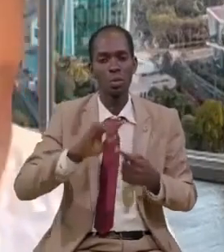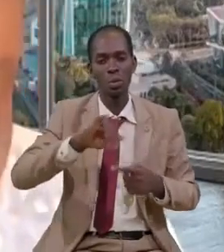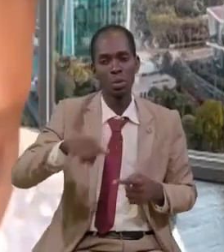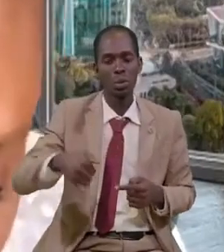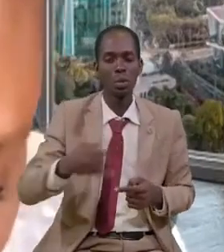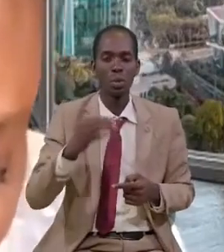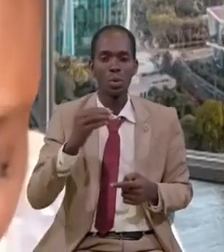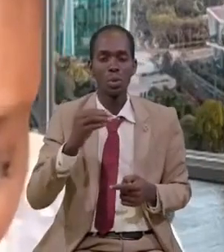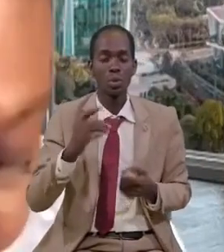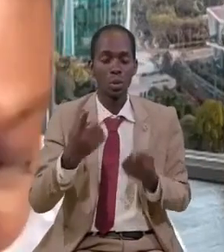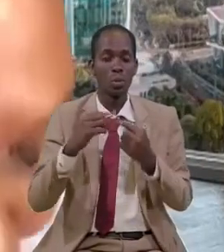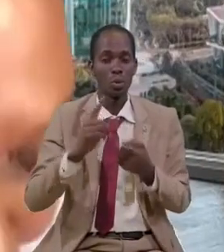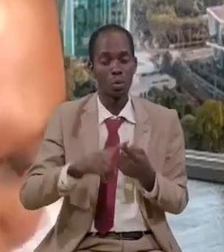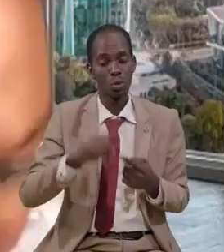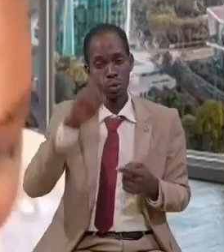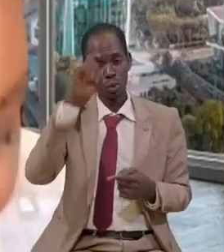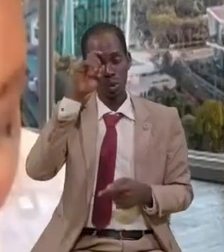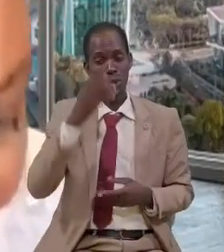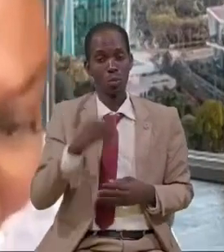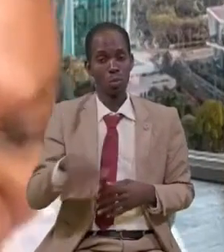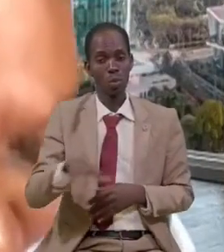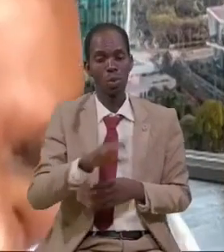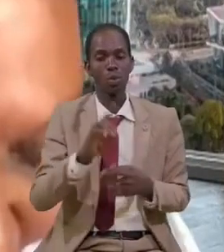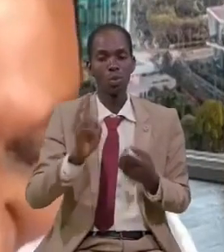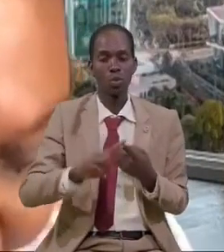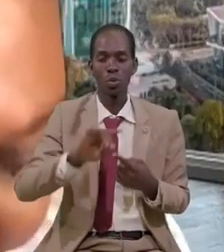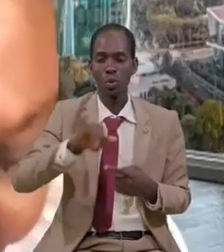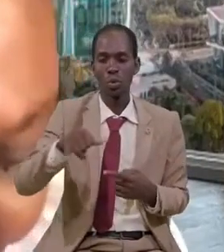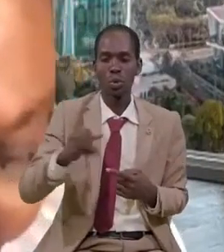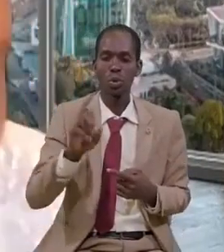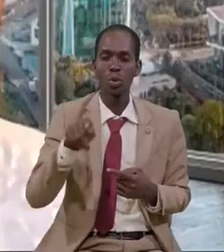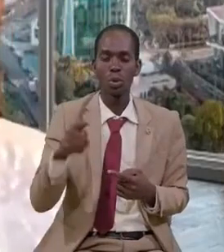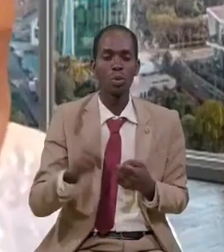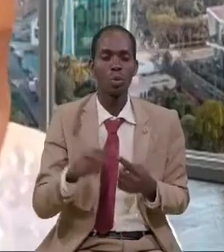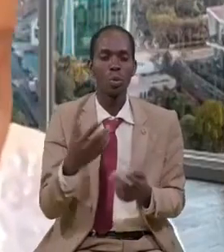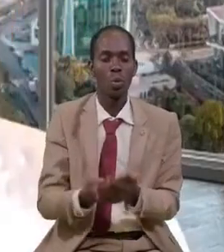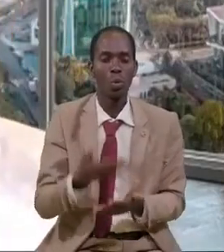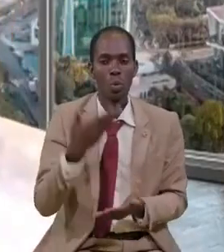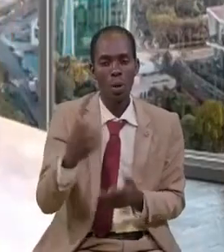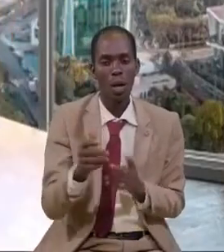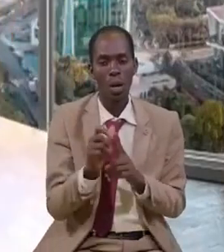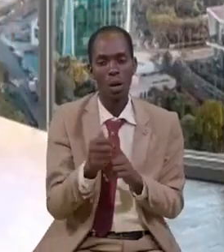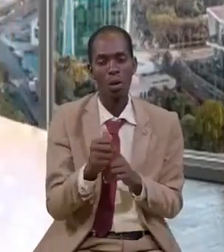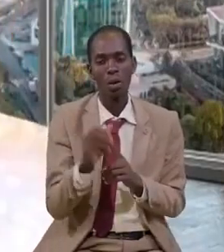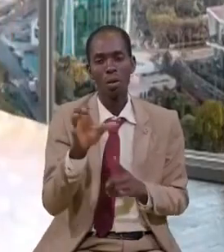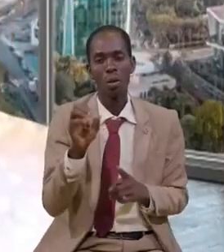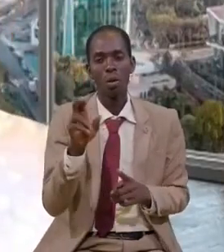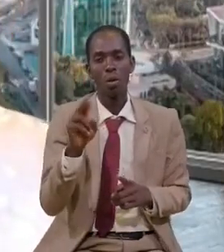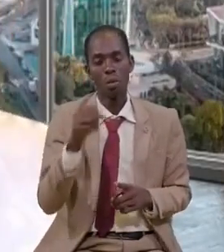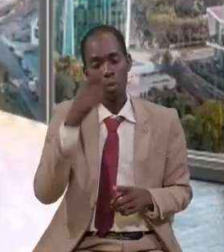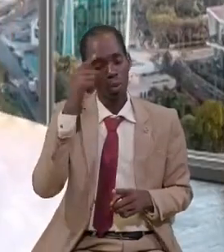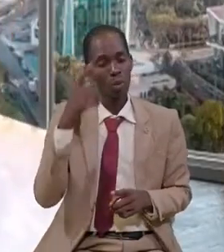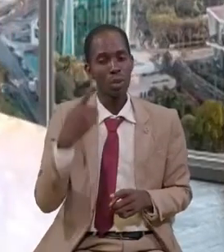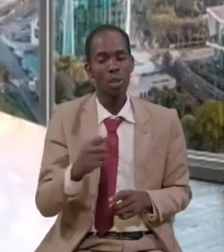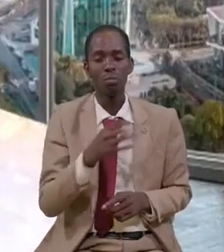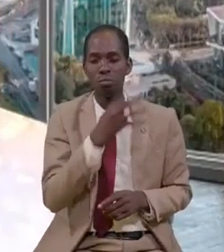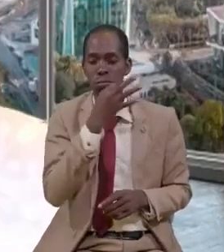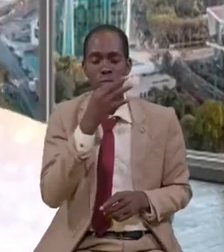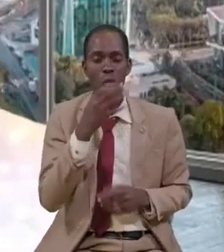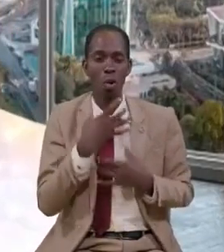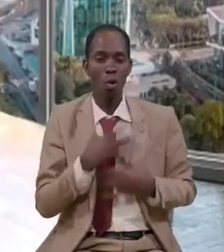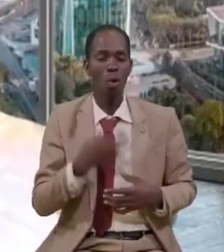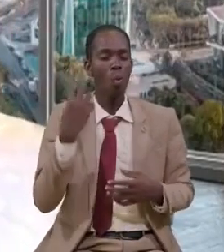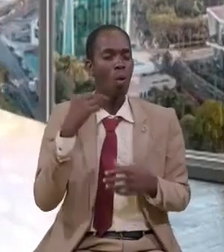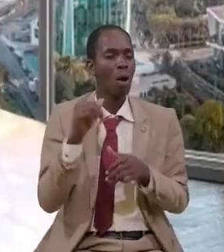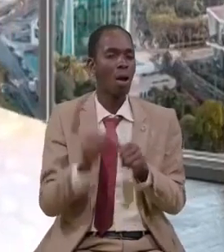to Joseph for to buy corn, because that the famine was sore in all the land." Joseph became a global